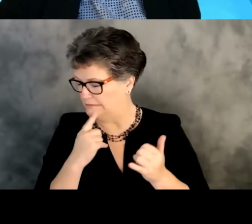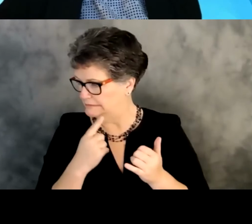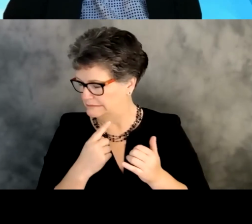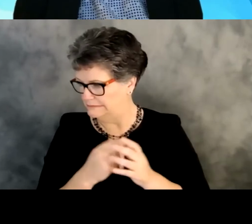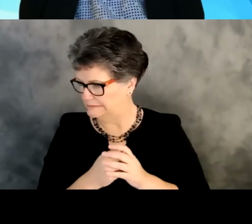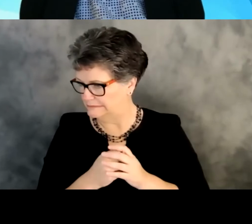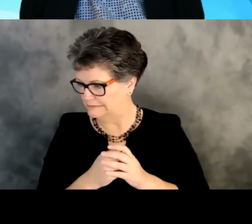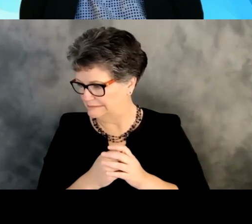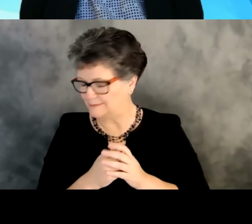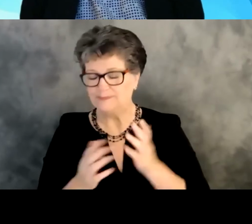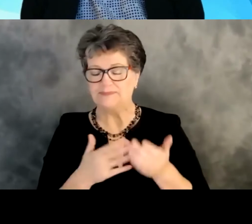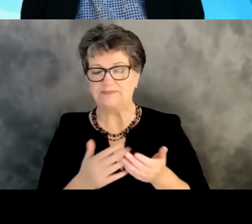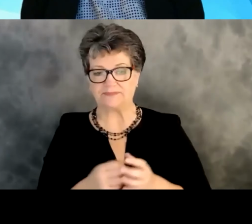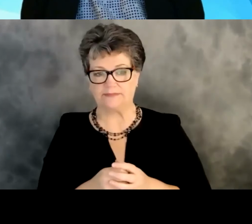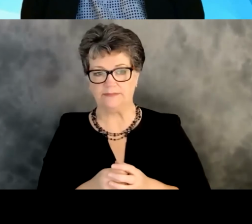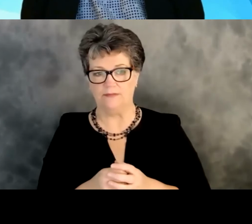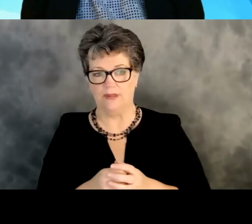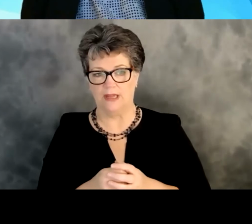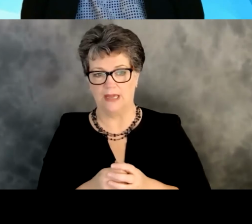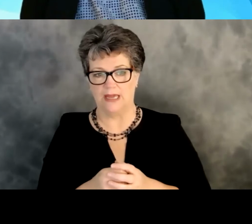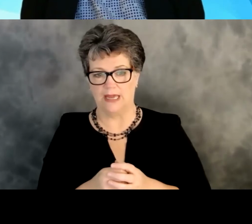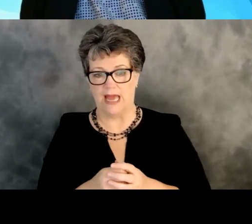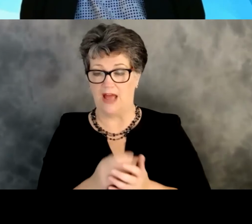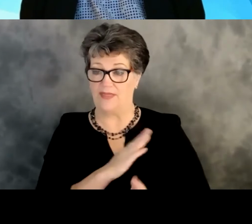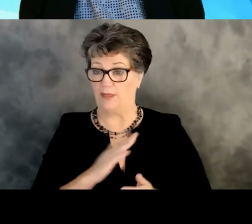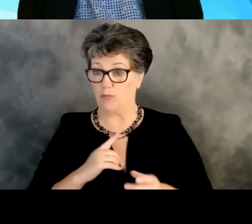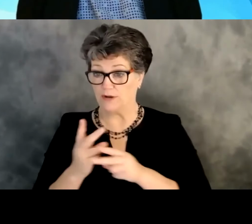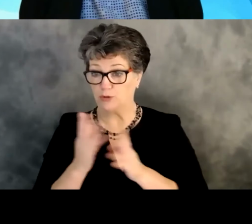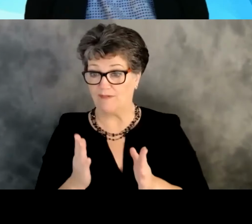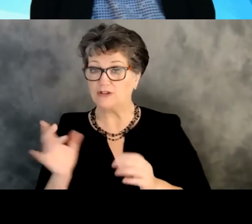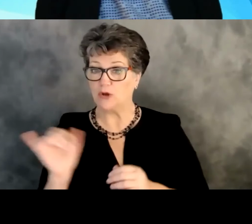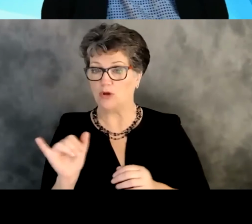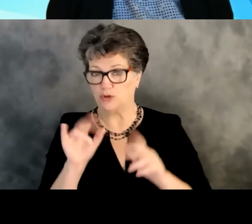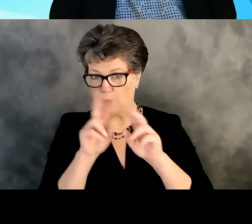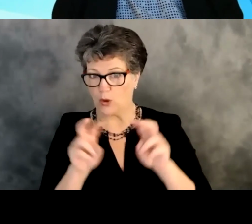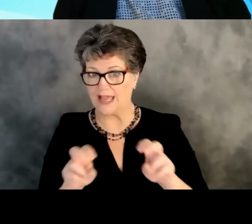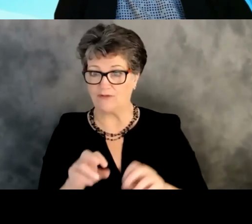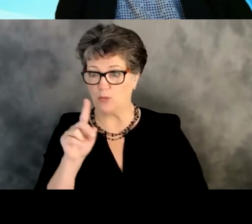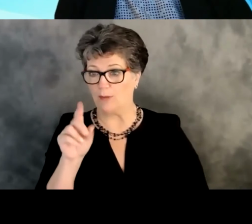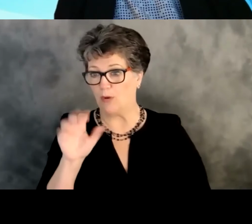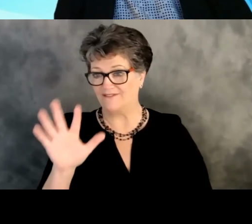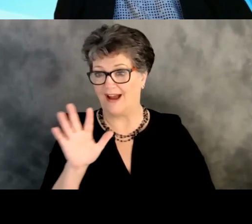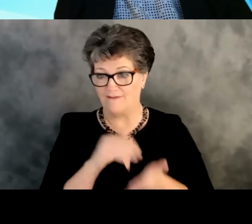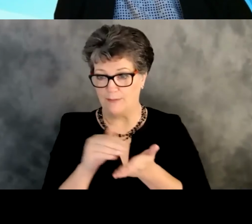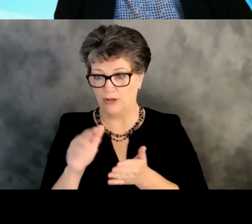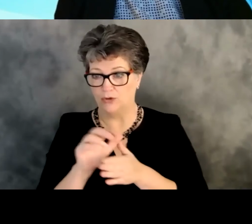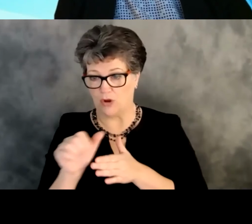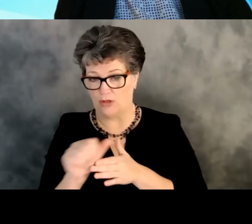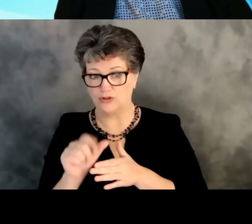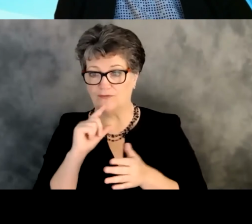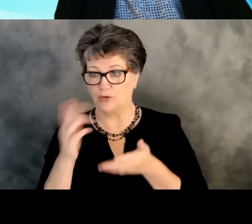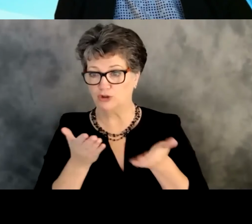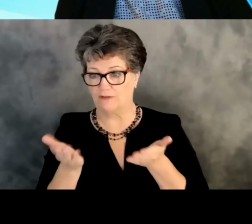moment. That this Board of Supervisors is also looking at for another $1.5 million in